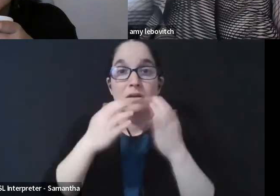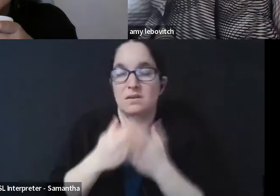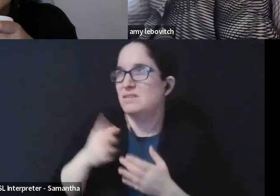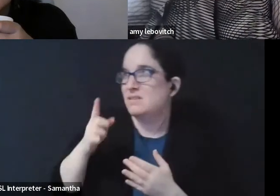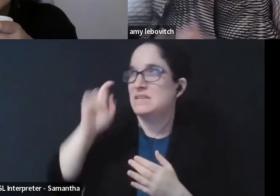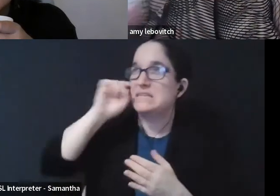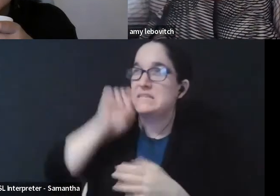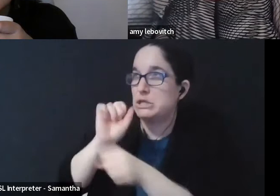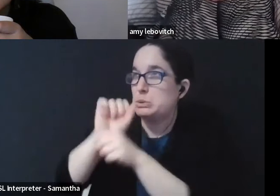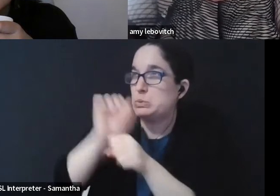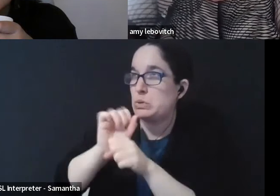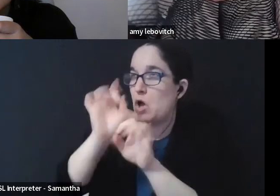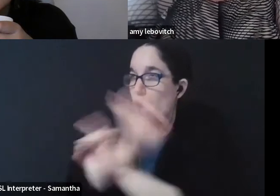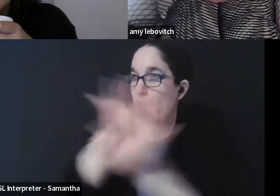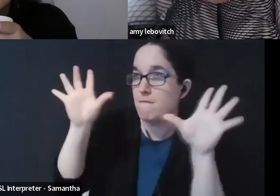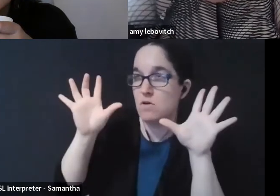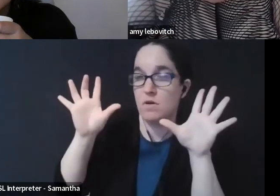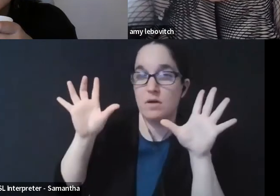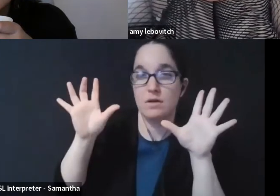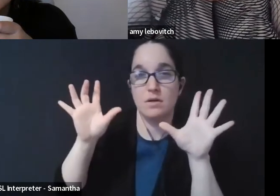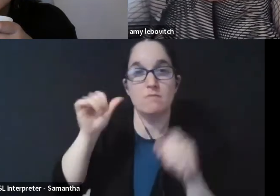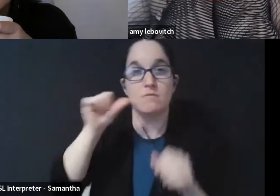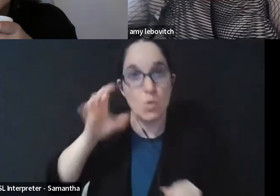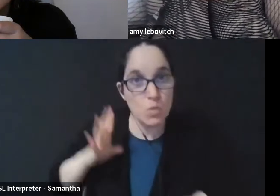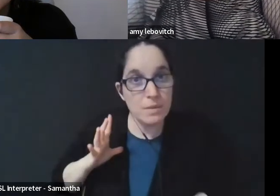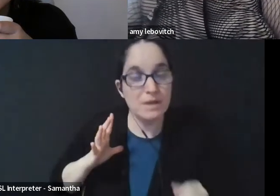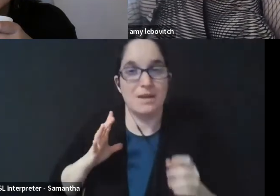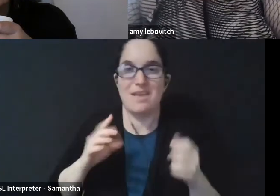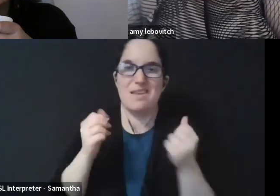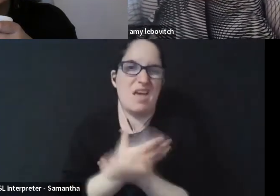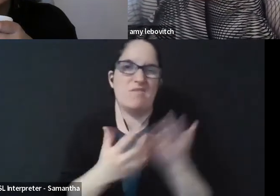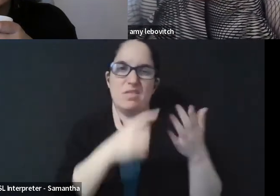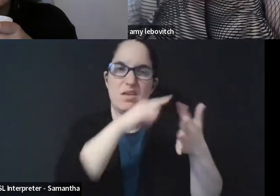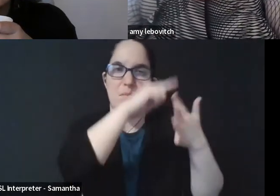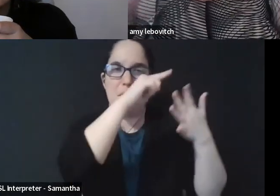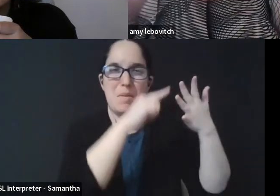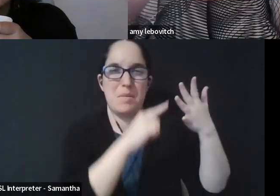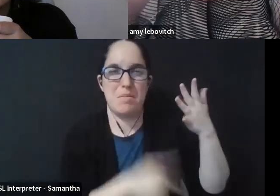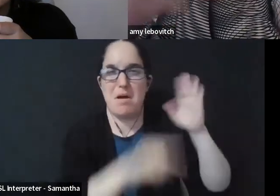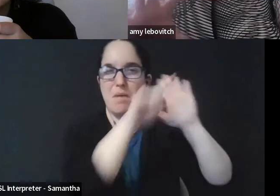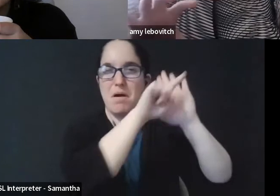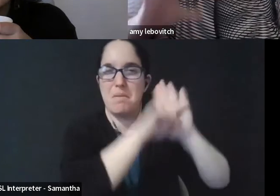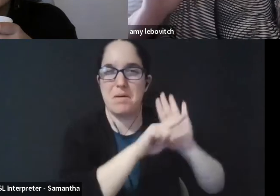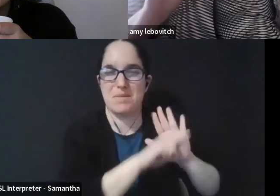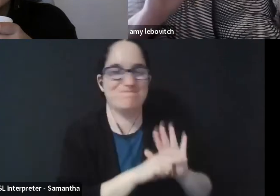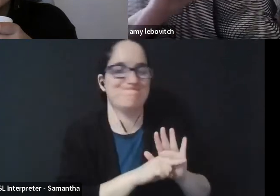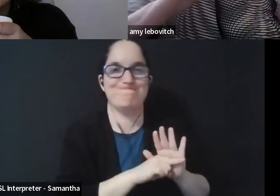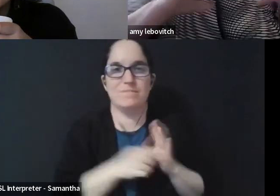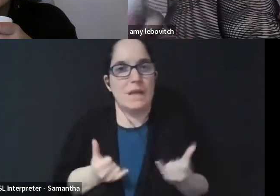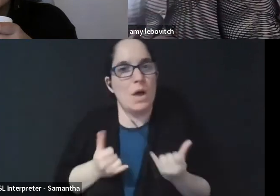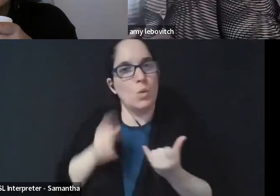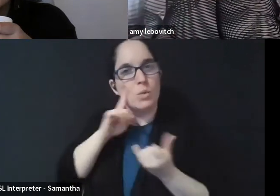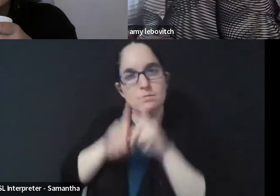work is for women and all of this stuff. And so we're like investigating that.